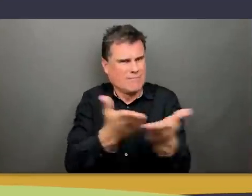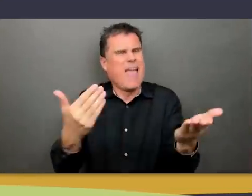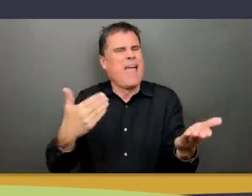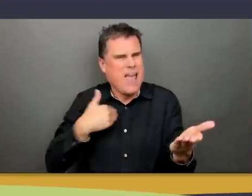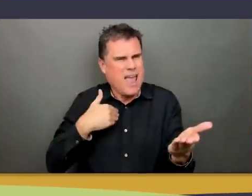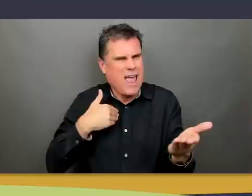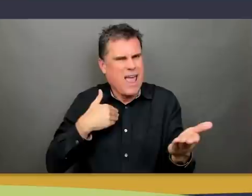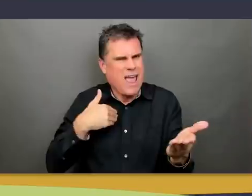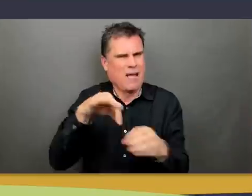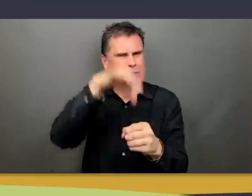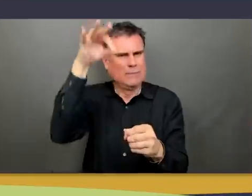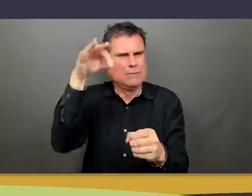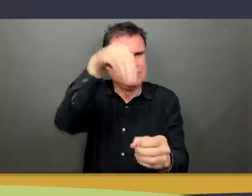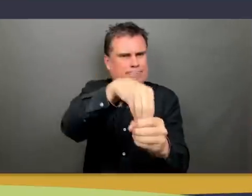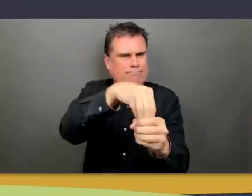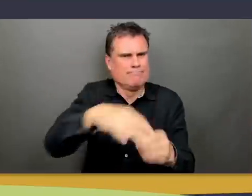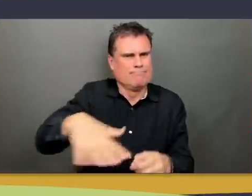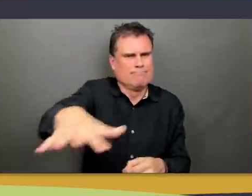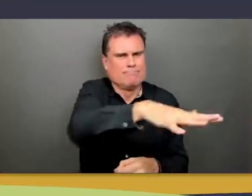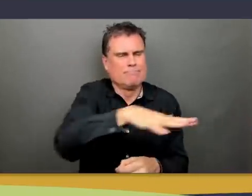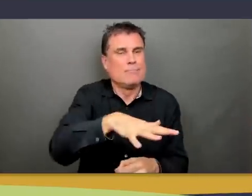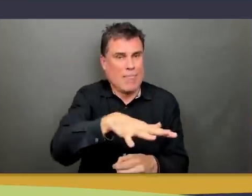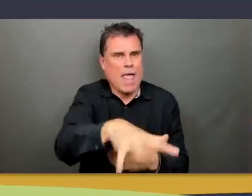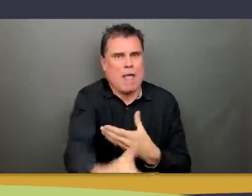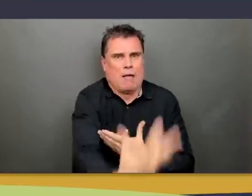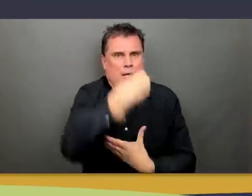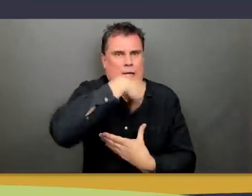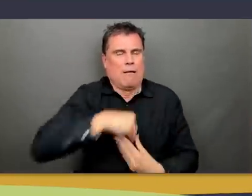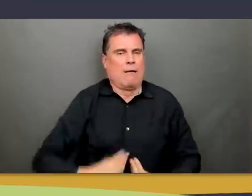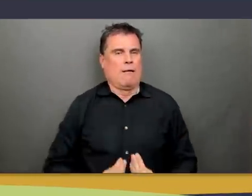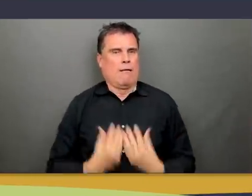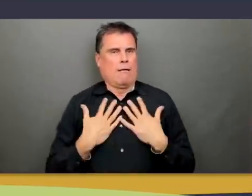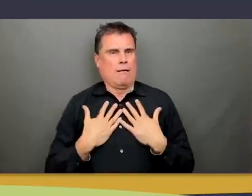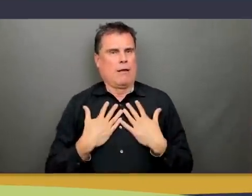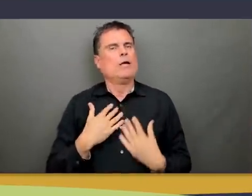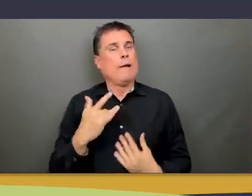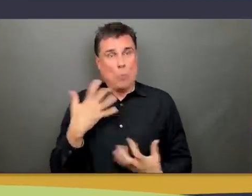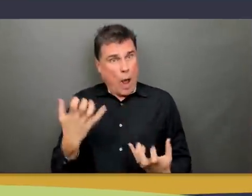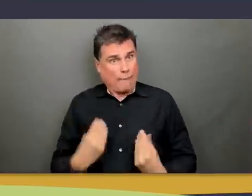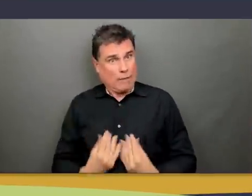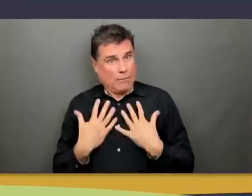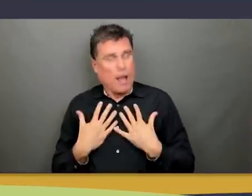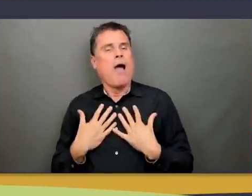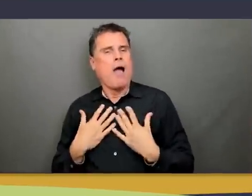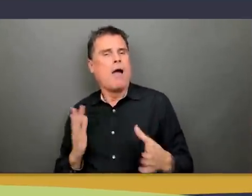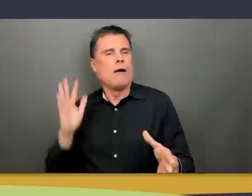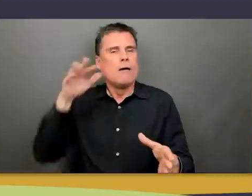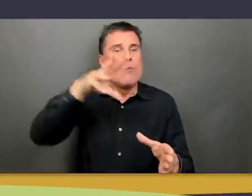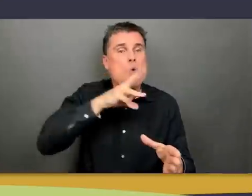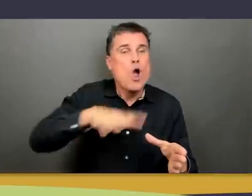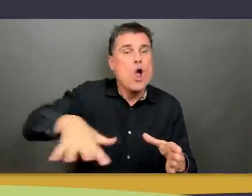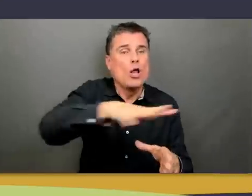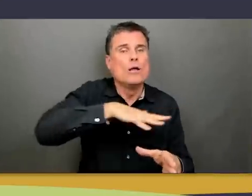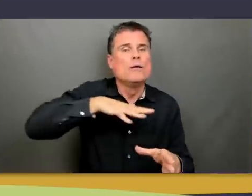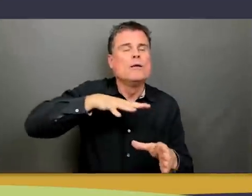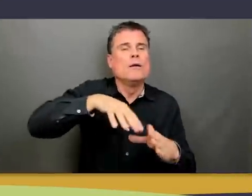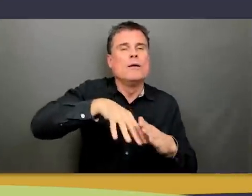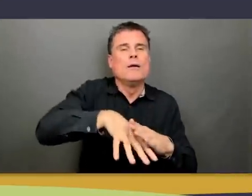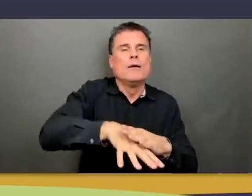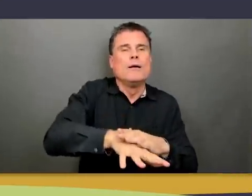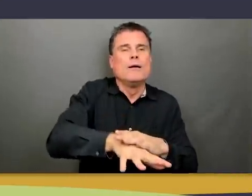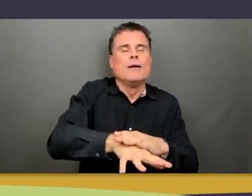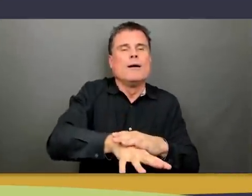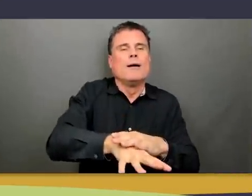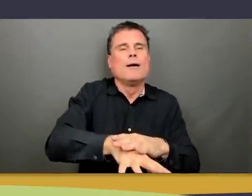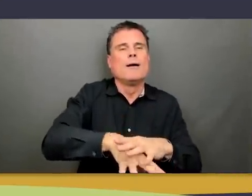I sang it, and it made me feel really light. So whenever I share this song, when I pray in our ways, it's for each and every one of